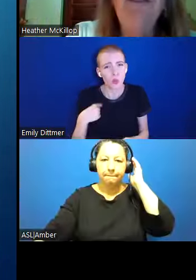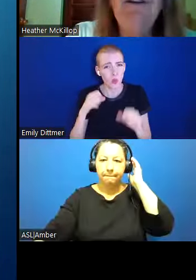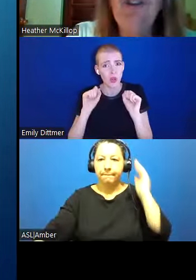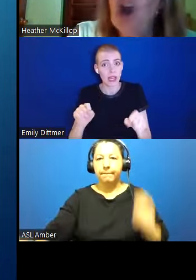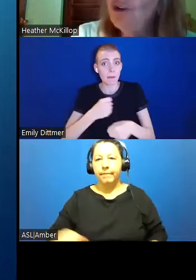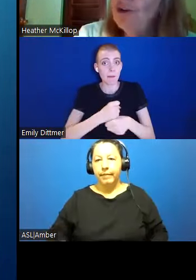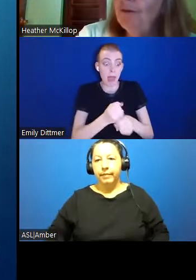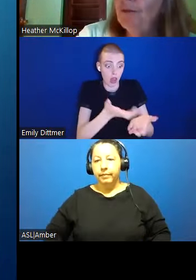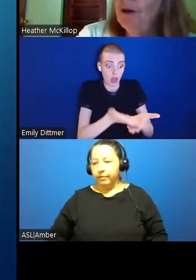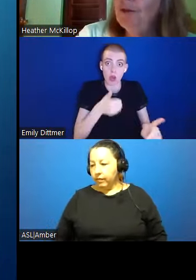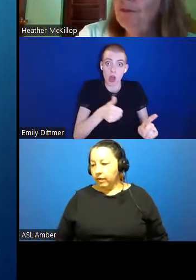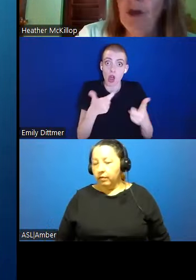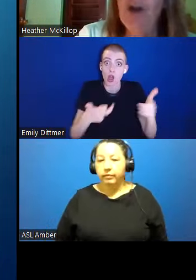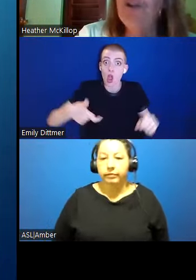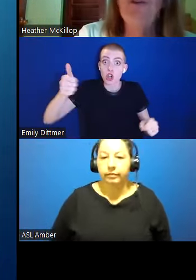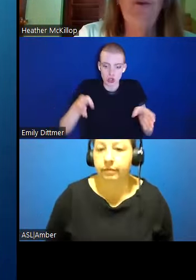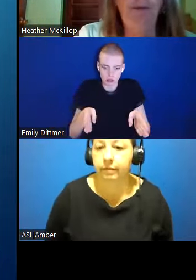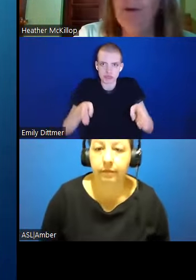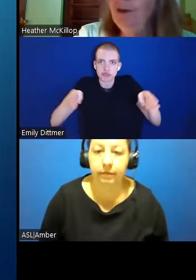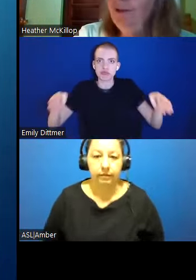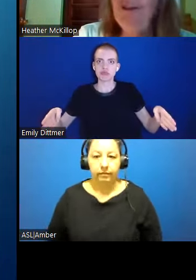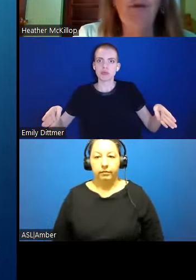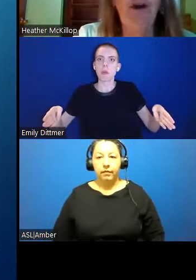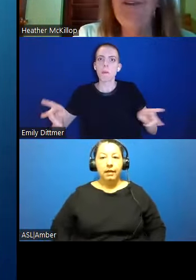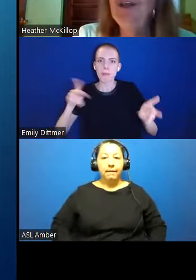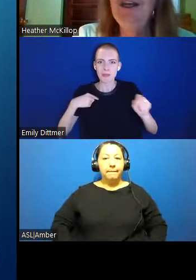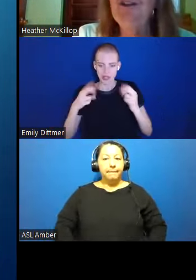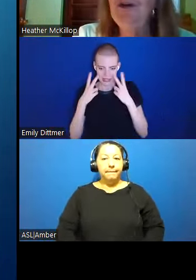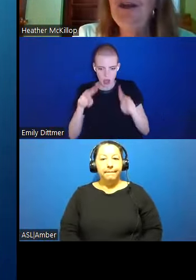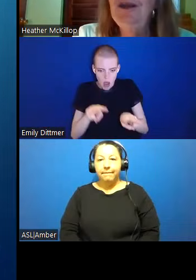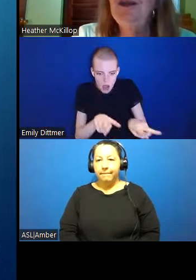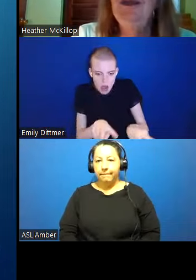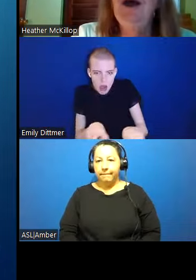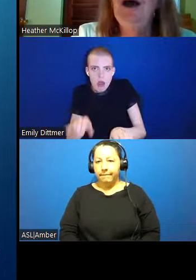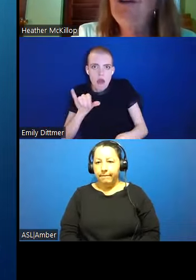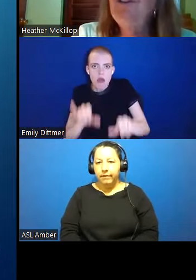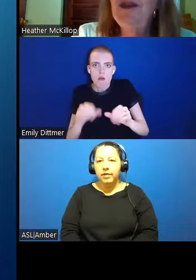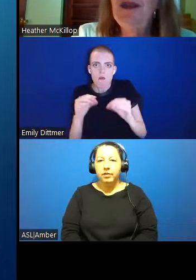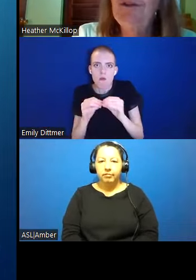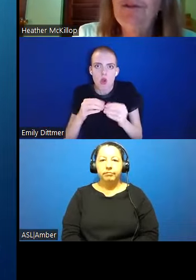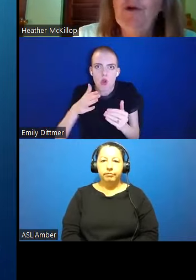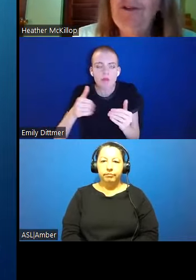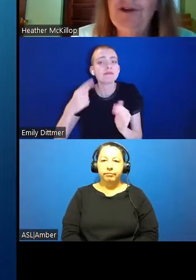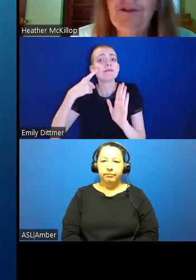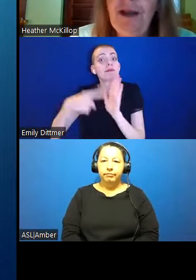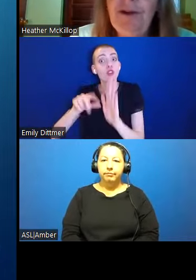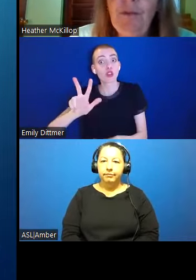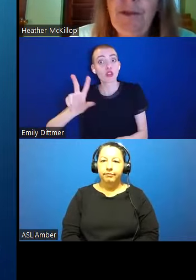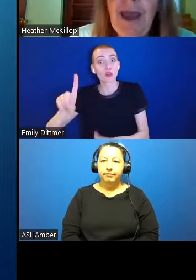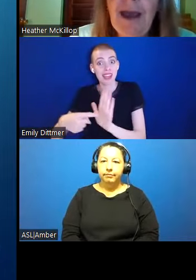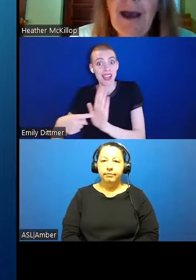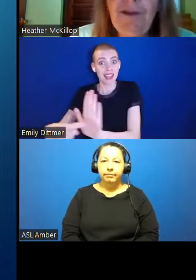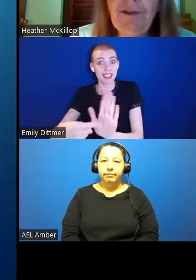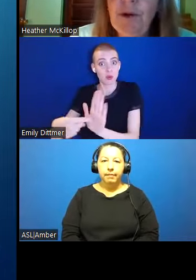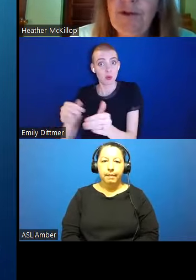small things larger and print them larger so people can see them more easily in the 3D exhibit, as Corey Sills and I did with